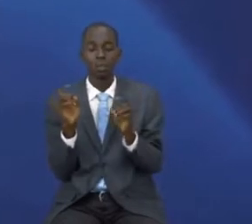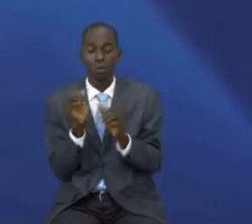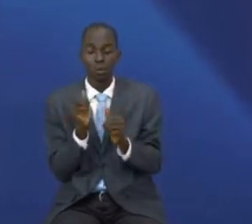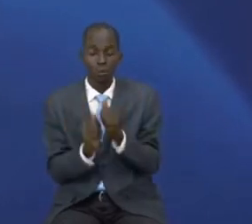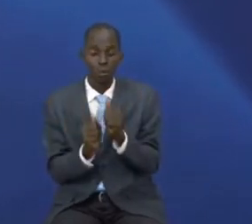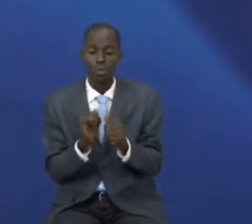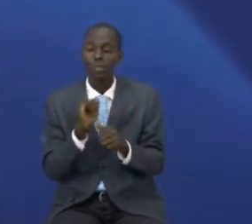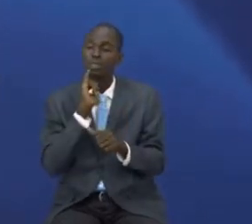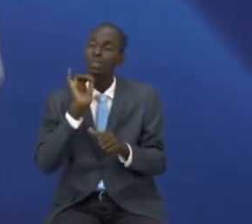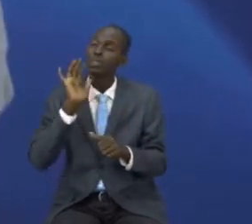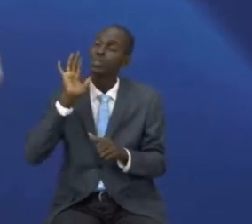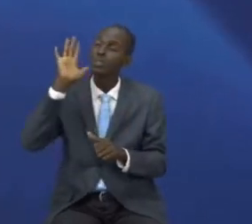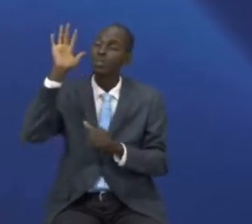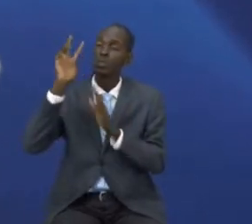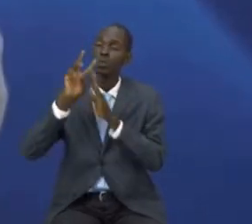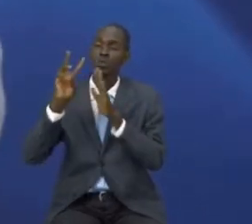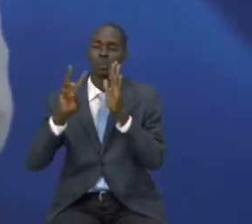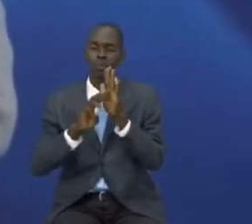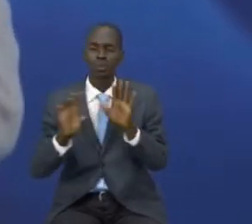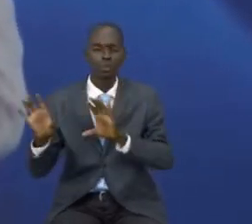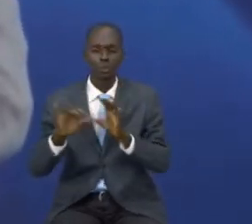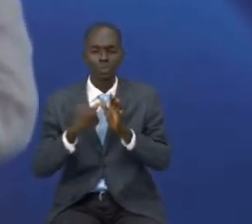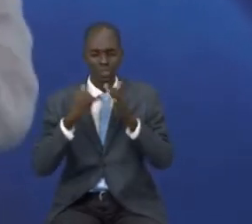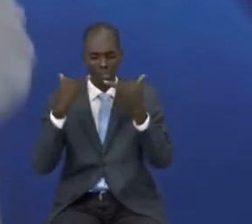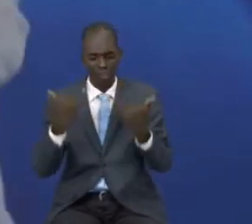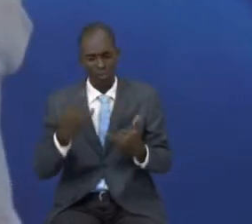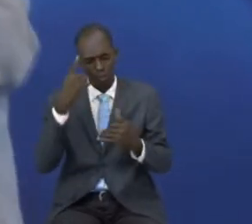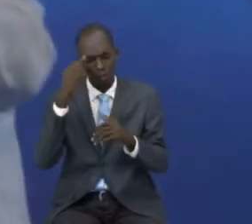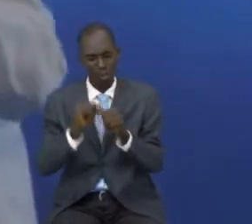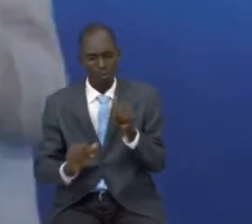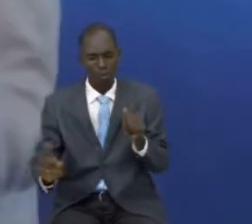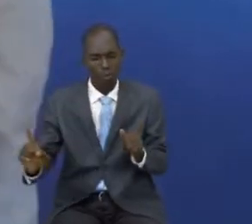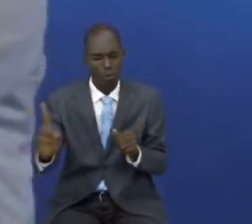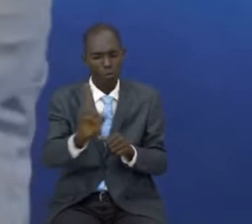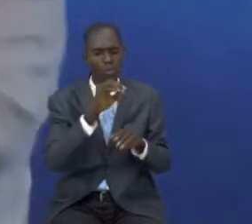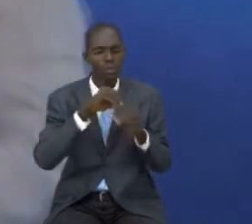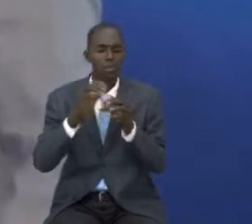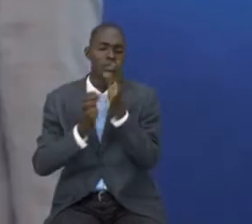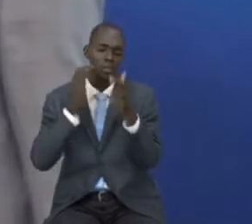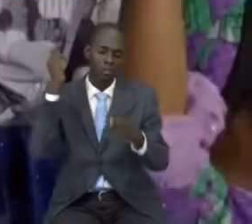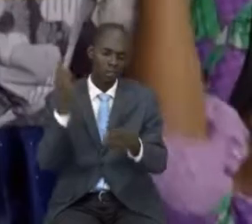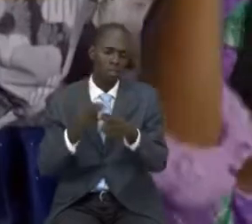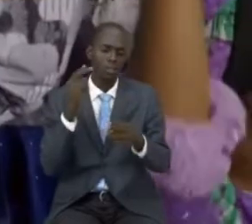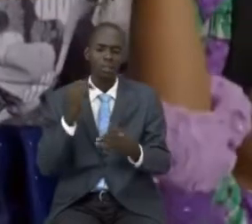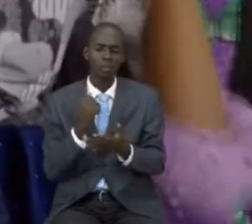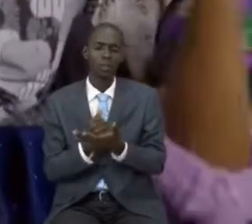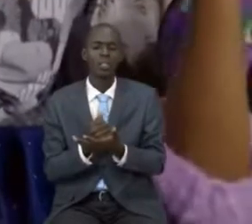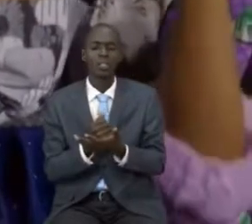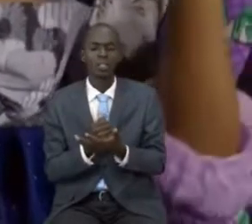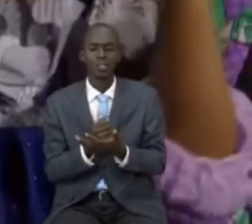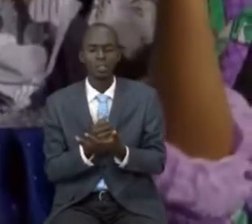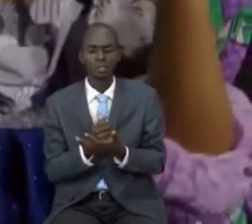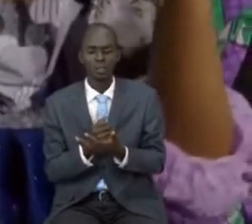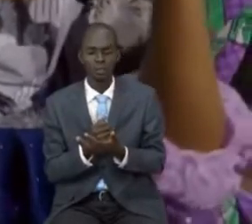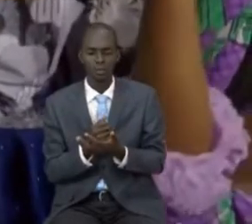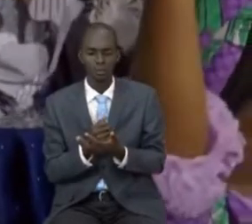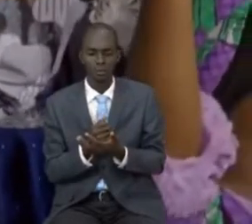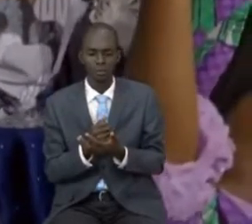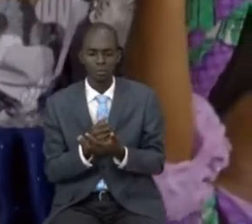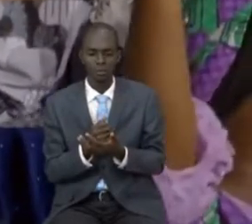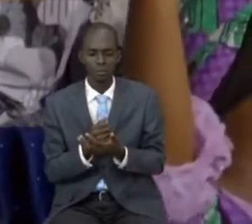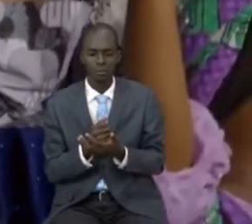your will, do it now for everyone in Jesus' name.